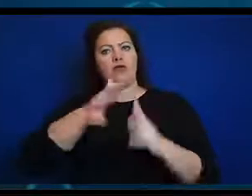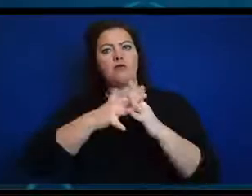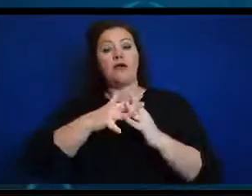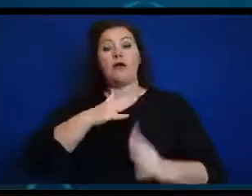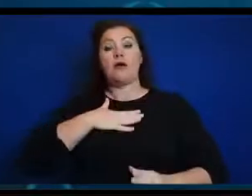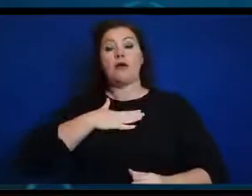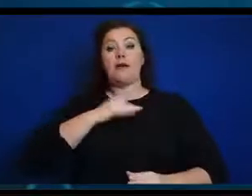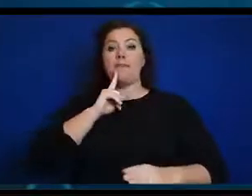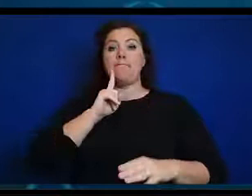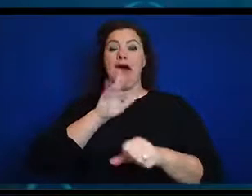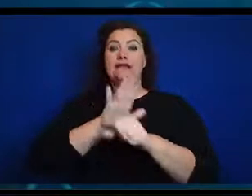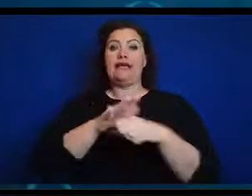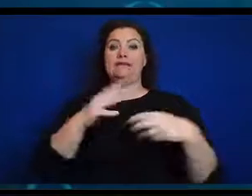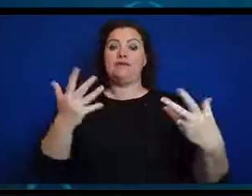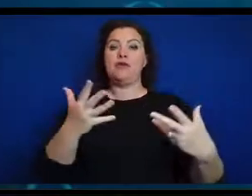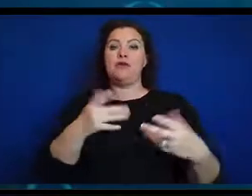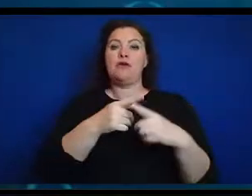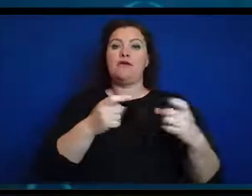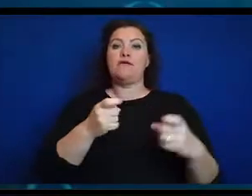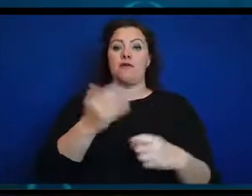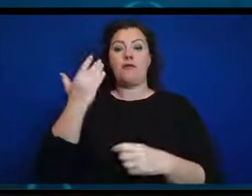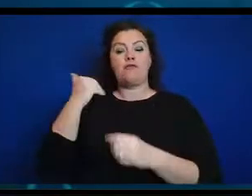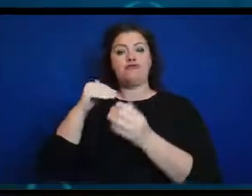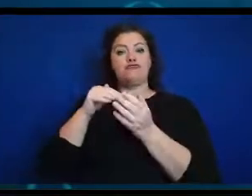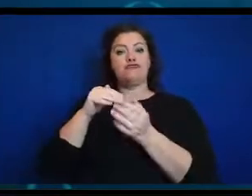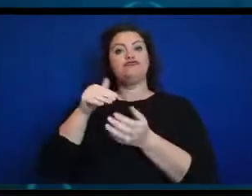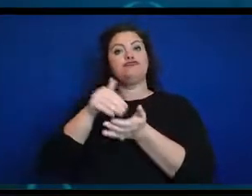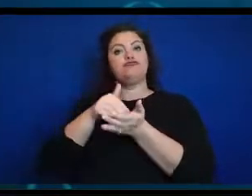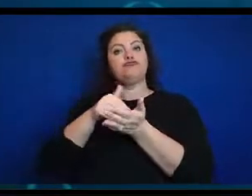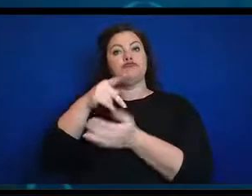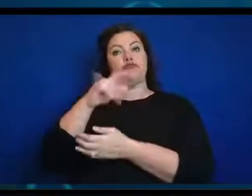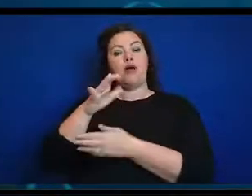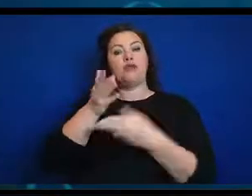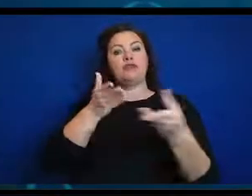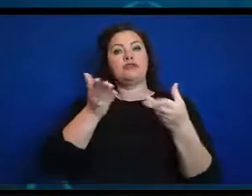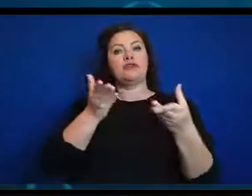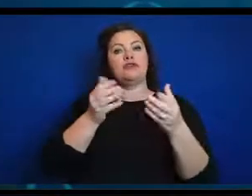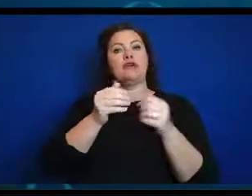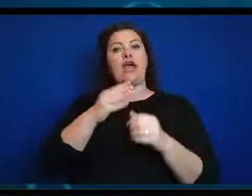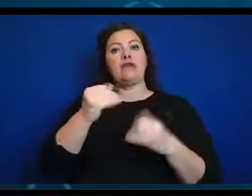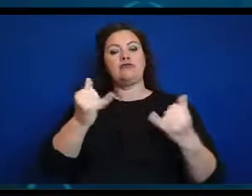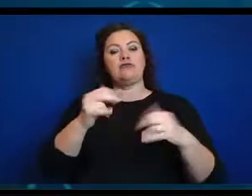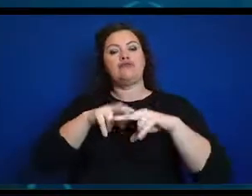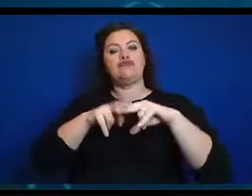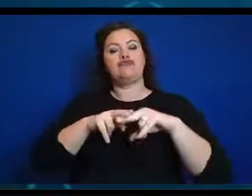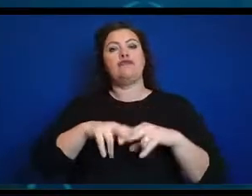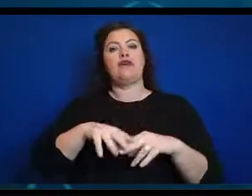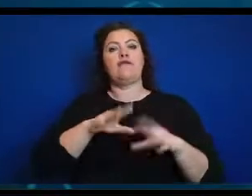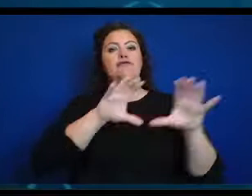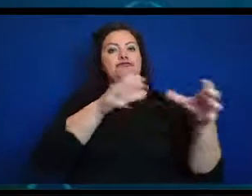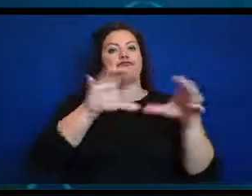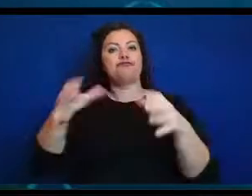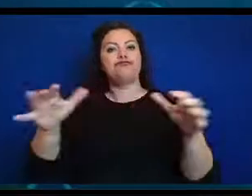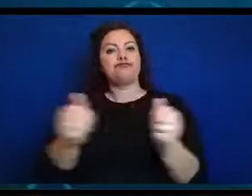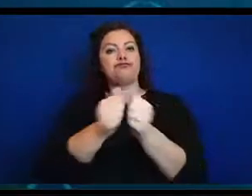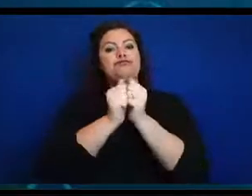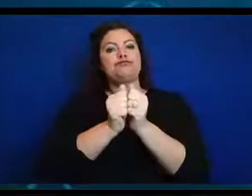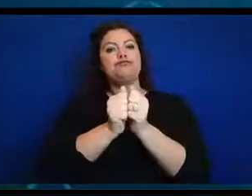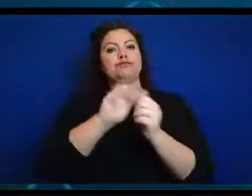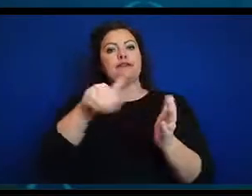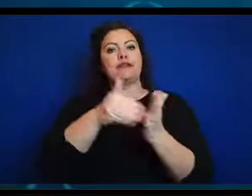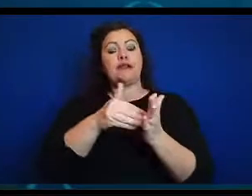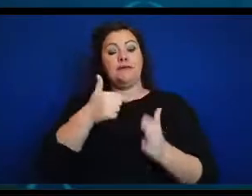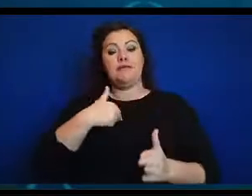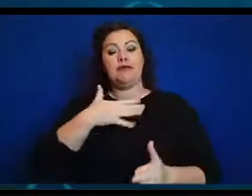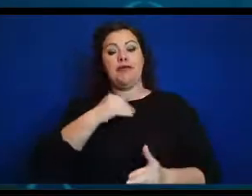as a physician, former public servant, and currently Chief Medical Advisor at the Bipartisan Policy Center, where I, along with my colleagues, have spent the last